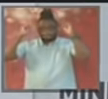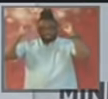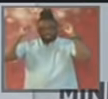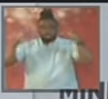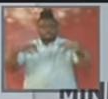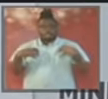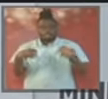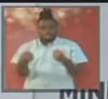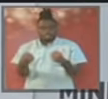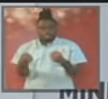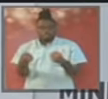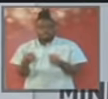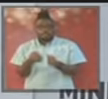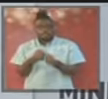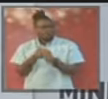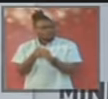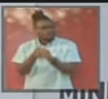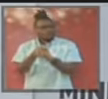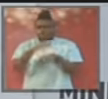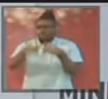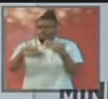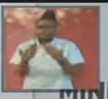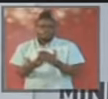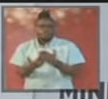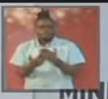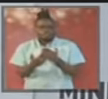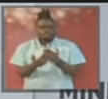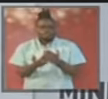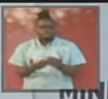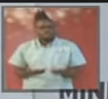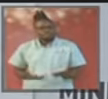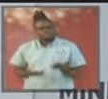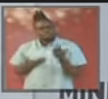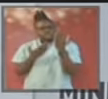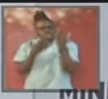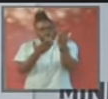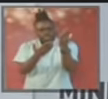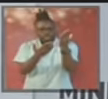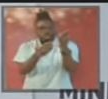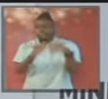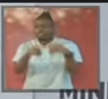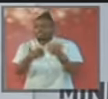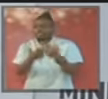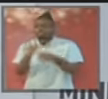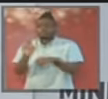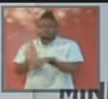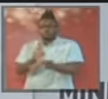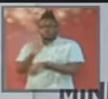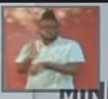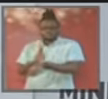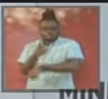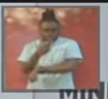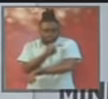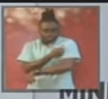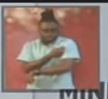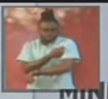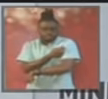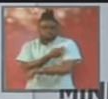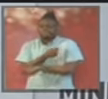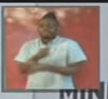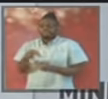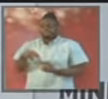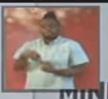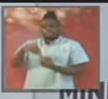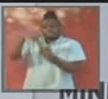the recommendations for the use of the vaccine for the priority groups who will receive the